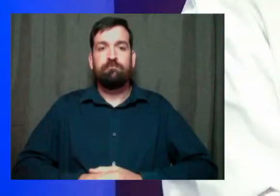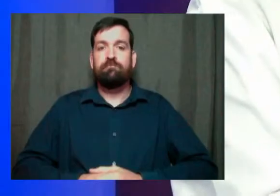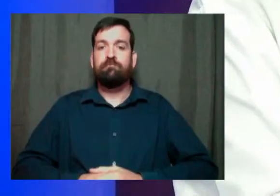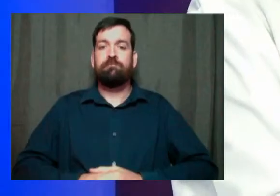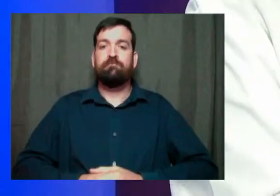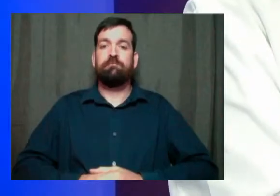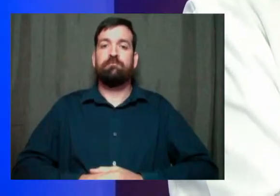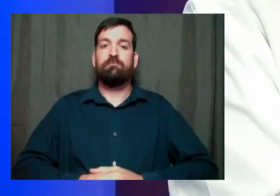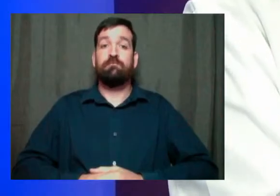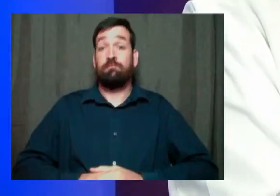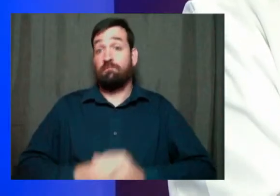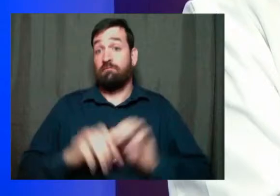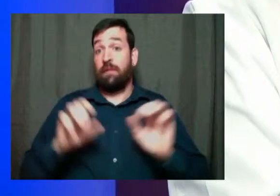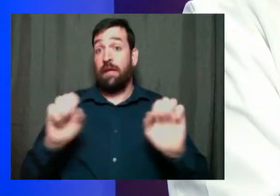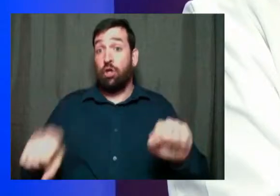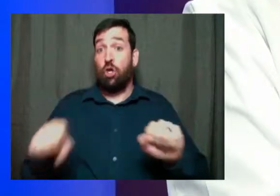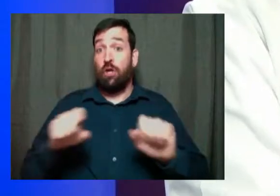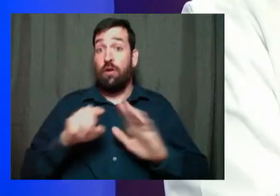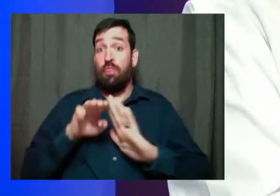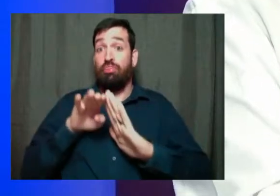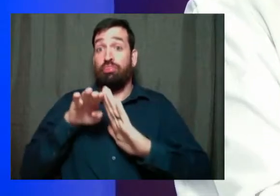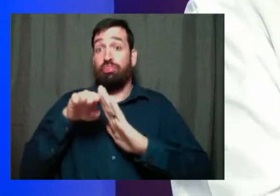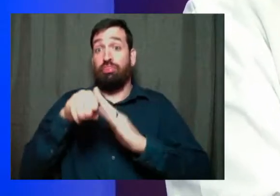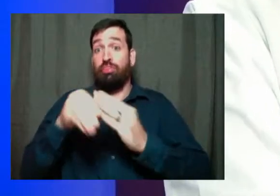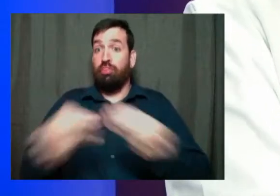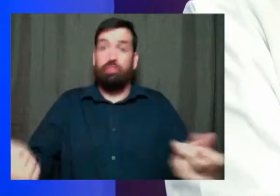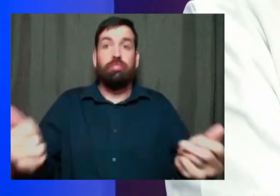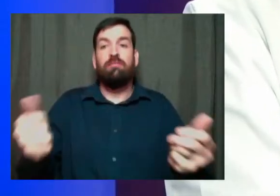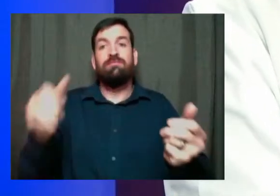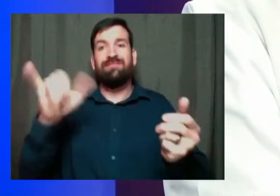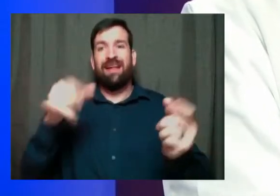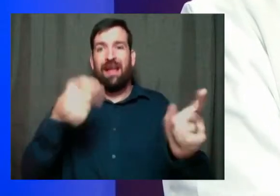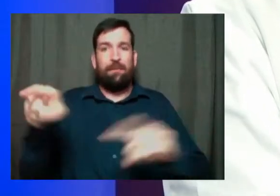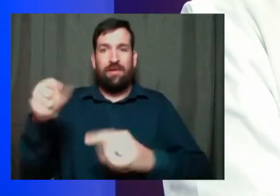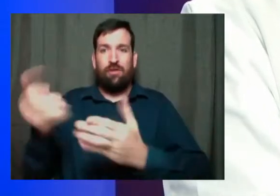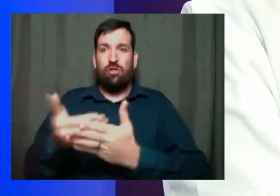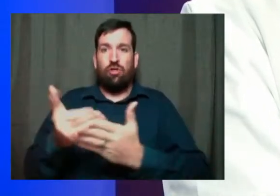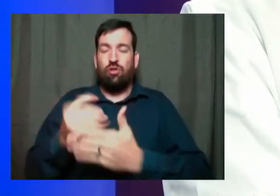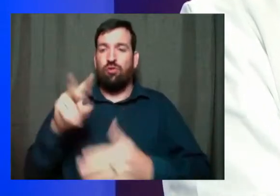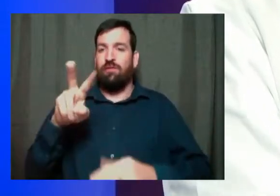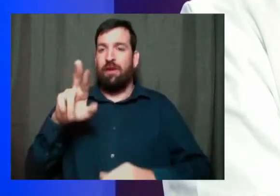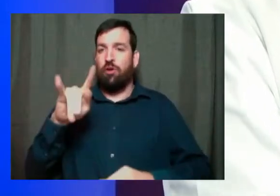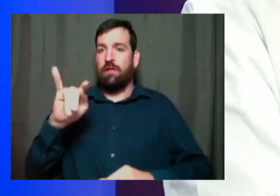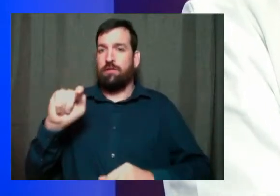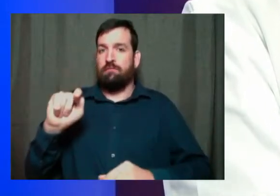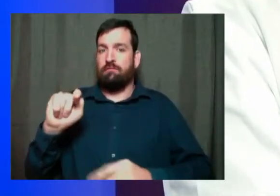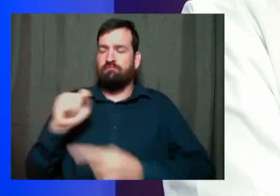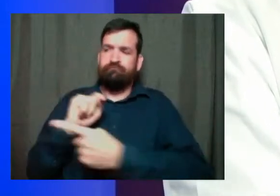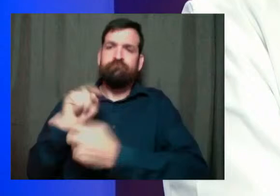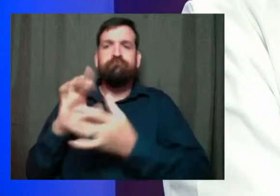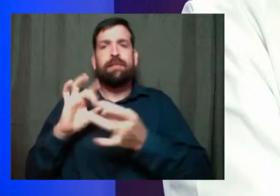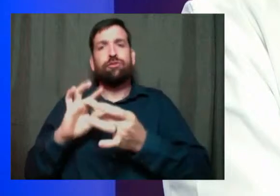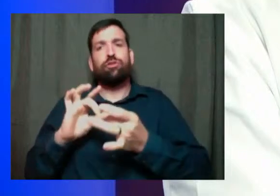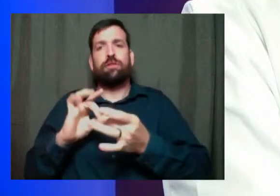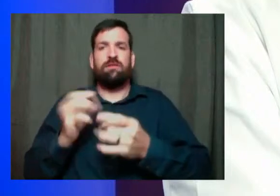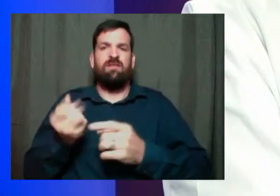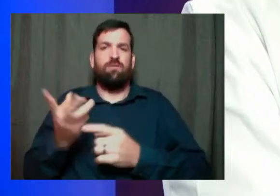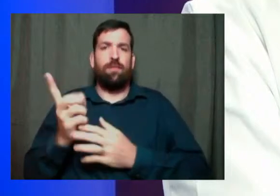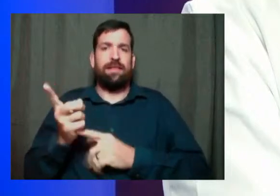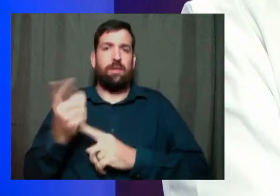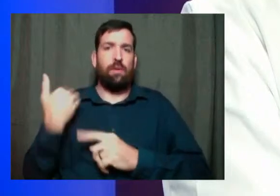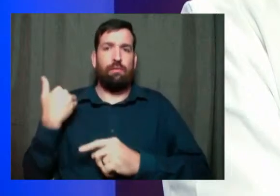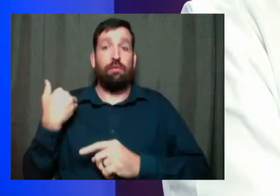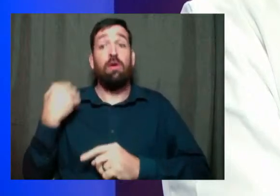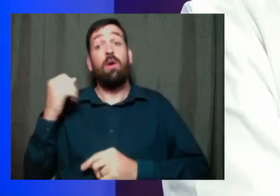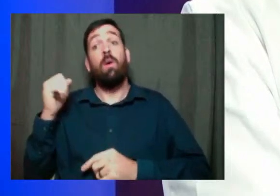could sputter and die, okay. which is what happened with the mu variant that Hawkeye mentioned a few moments ago. or the